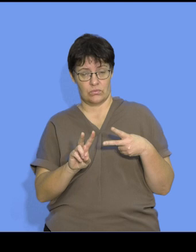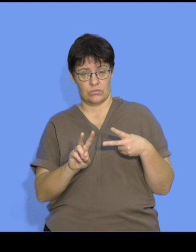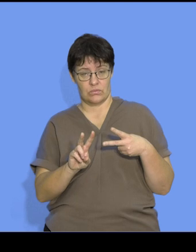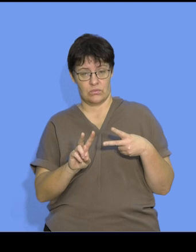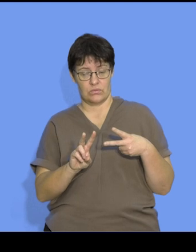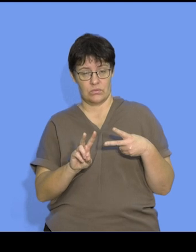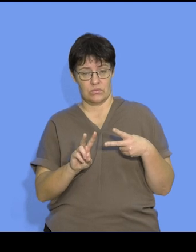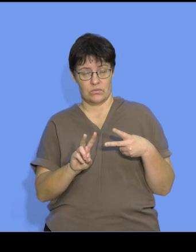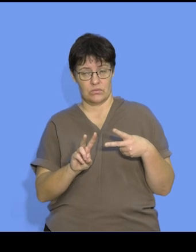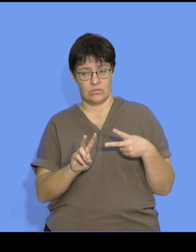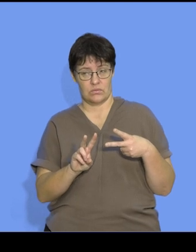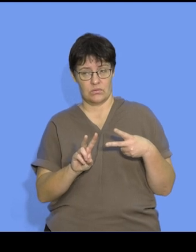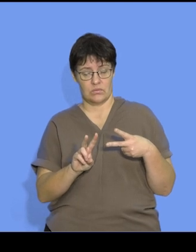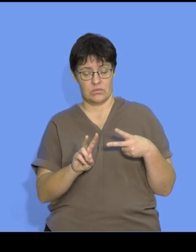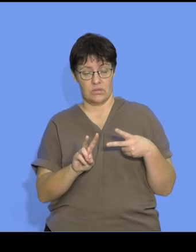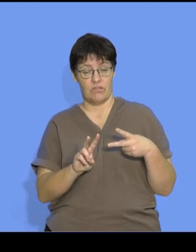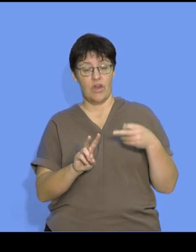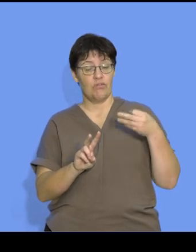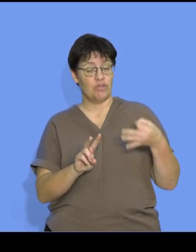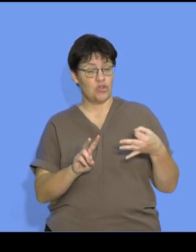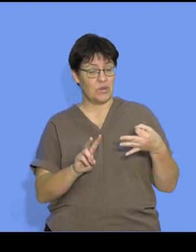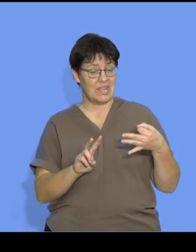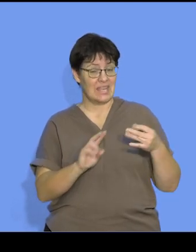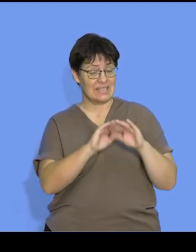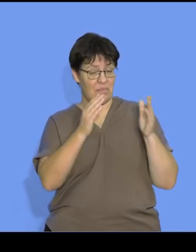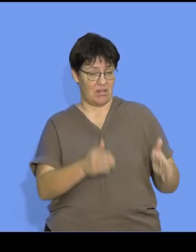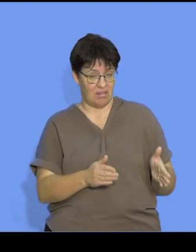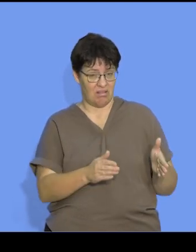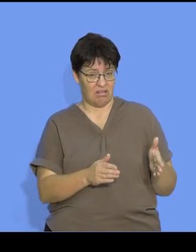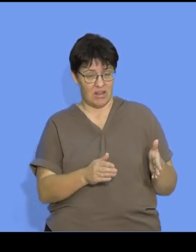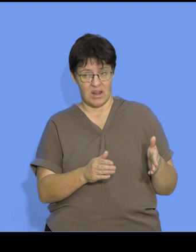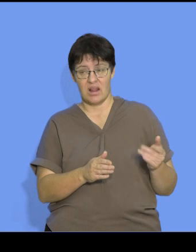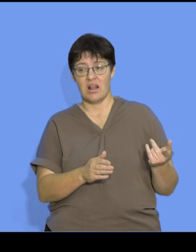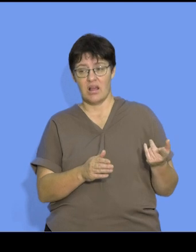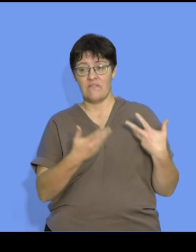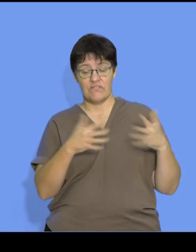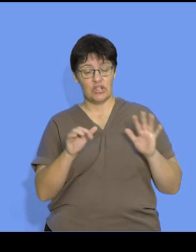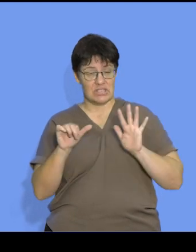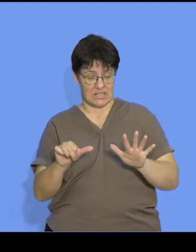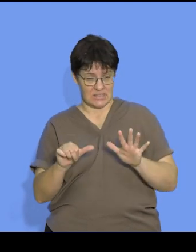If I look at 3 tables, I'm sure that everyone will agree that we already had 6 people,